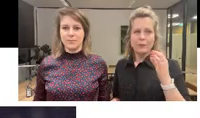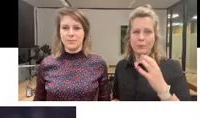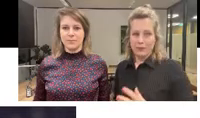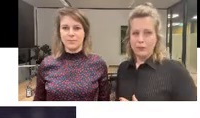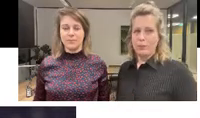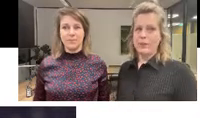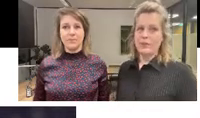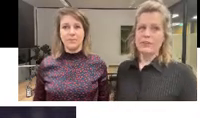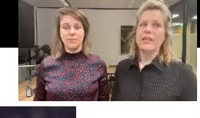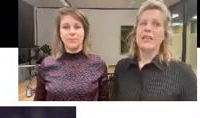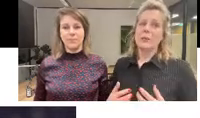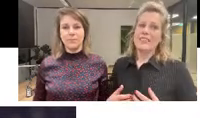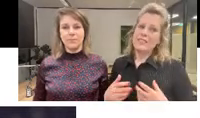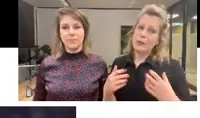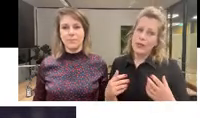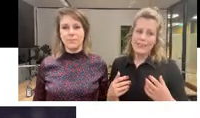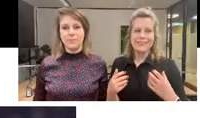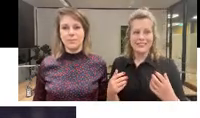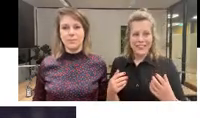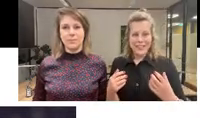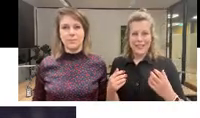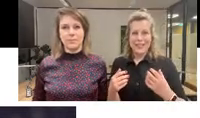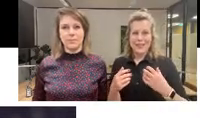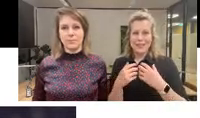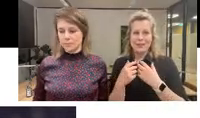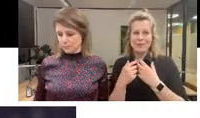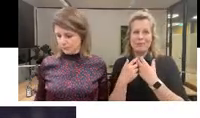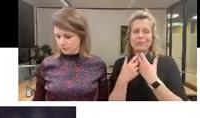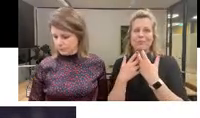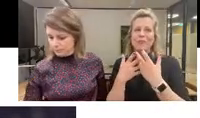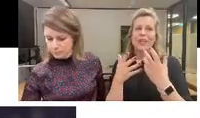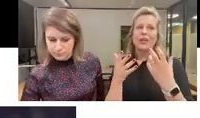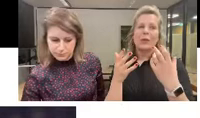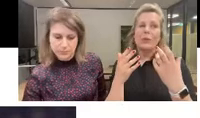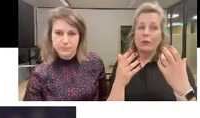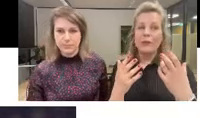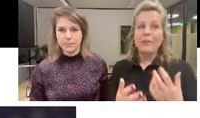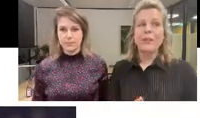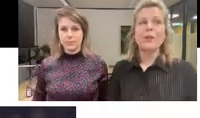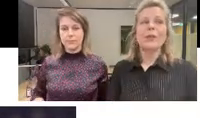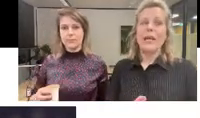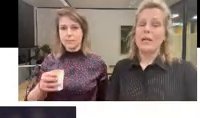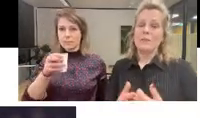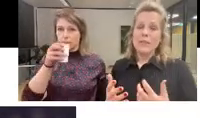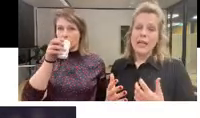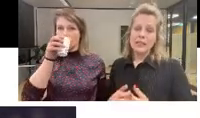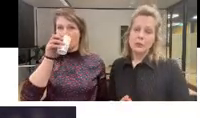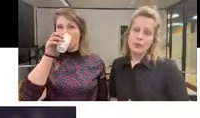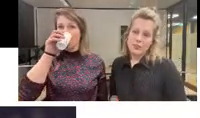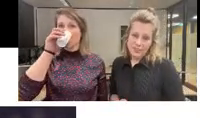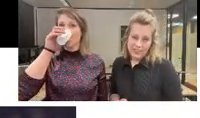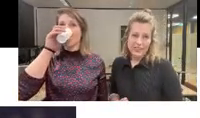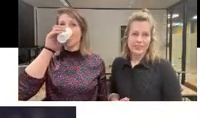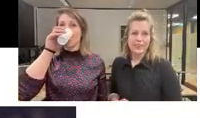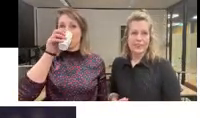27 participants, in which the greatest were female and the mean age